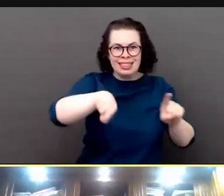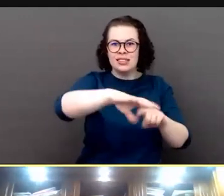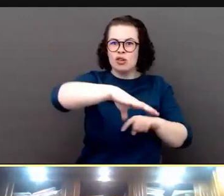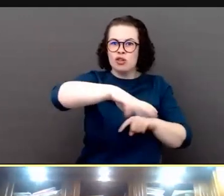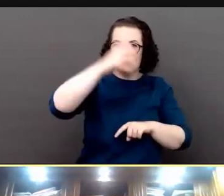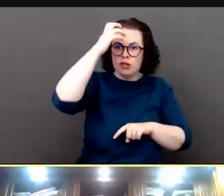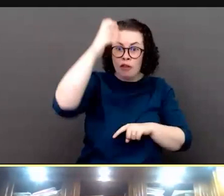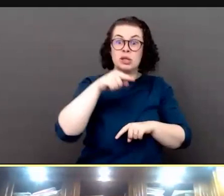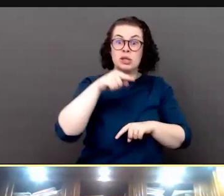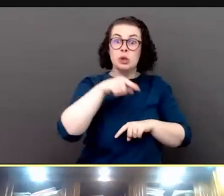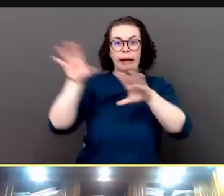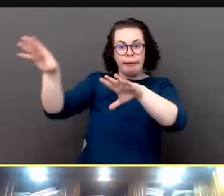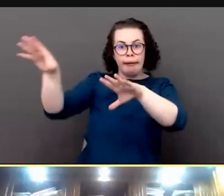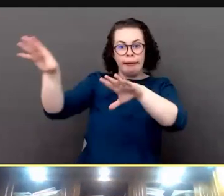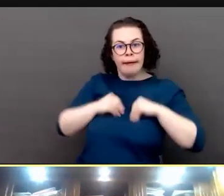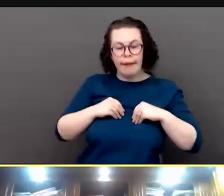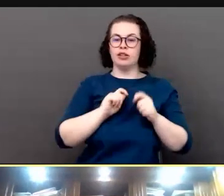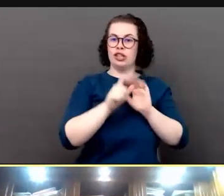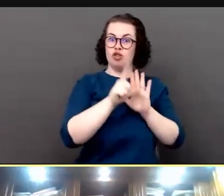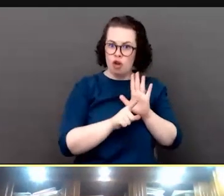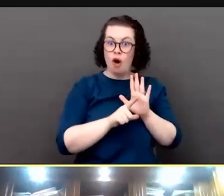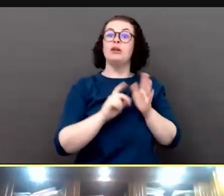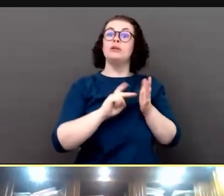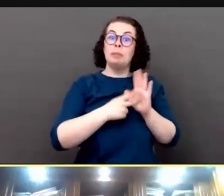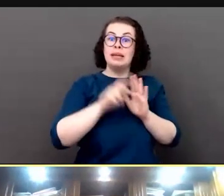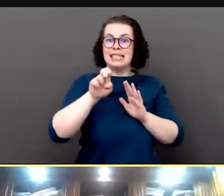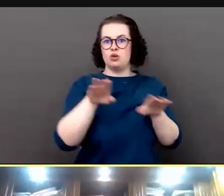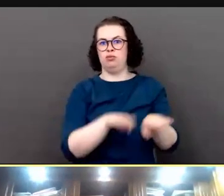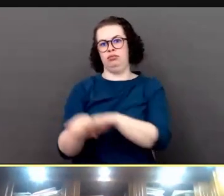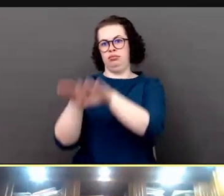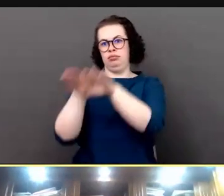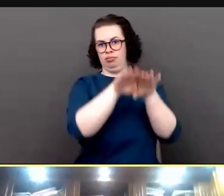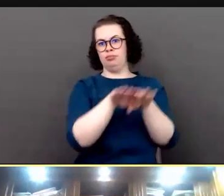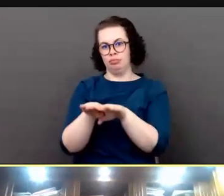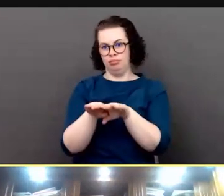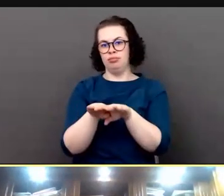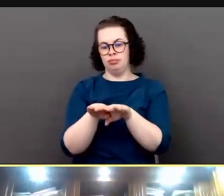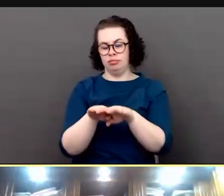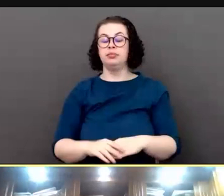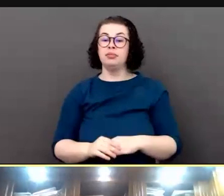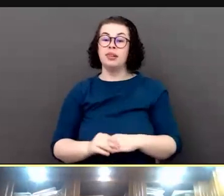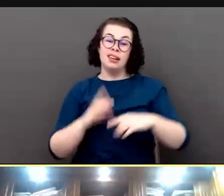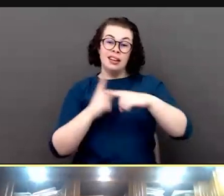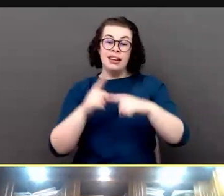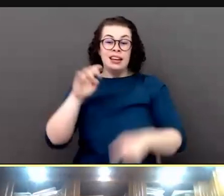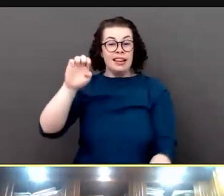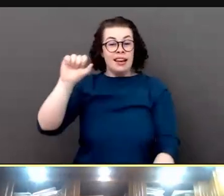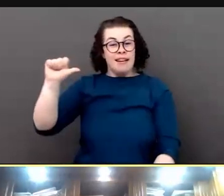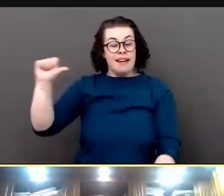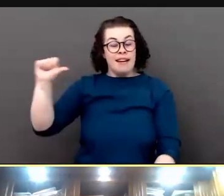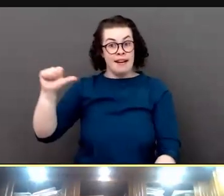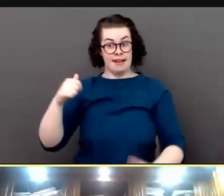coherent across the EU. To finish on the Accessibility Act, just to say that I'm working